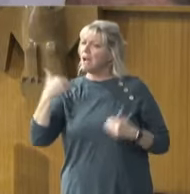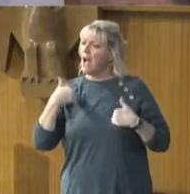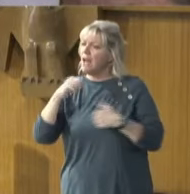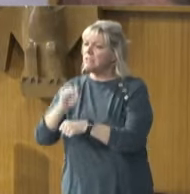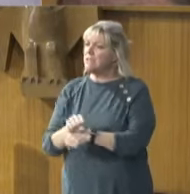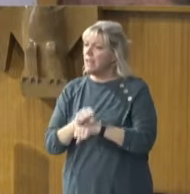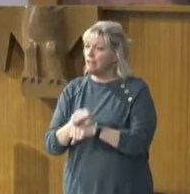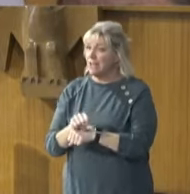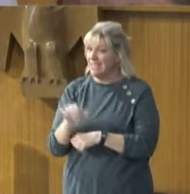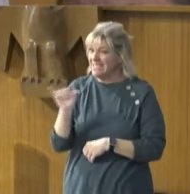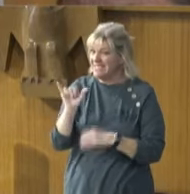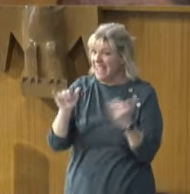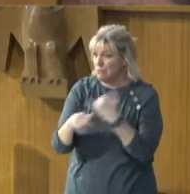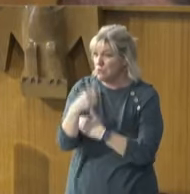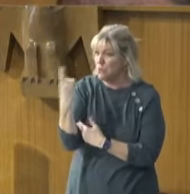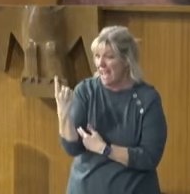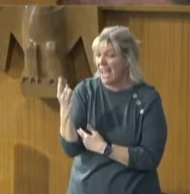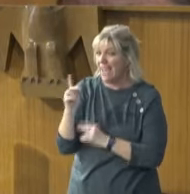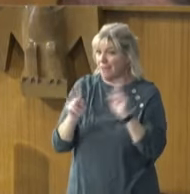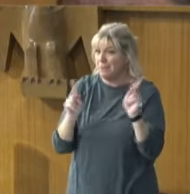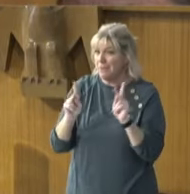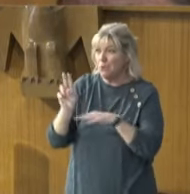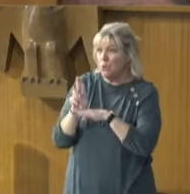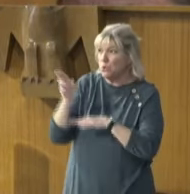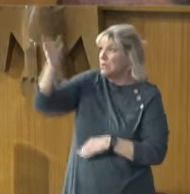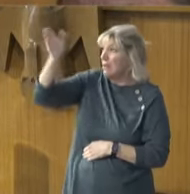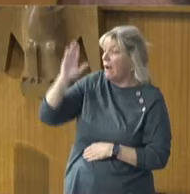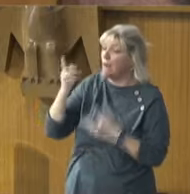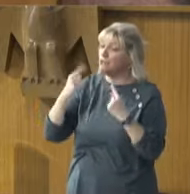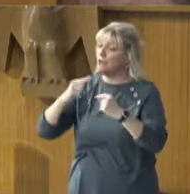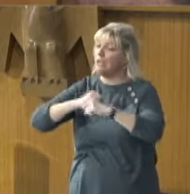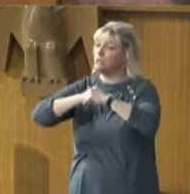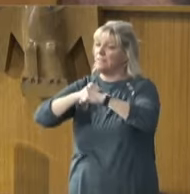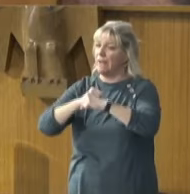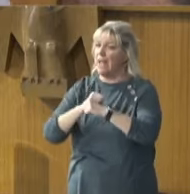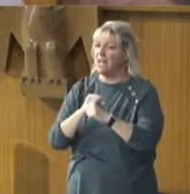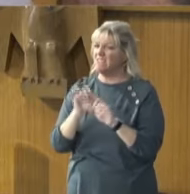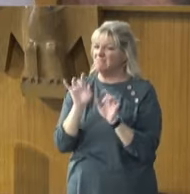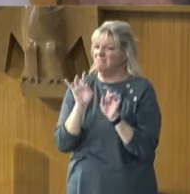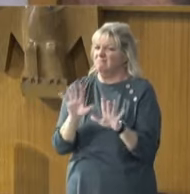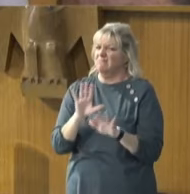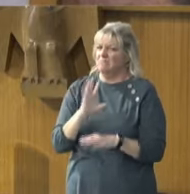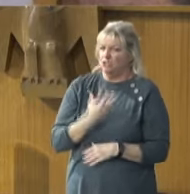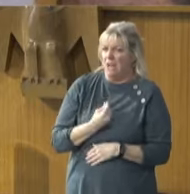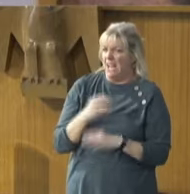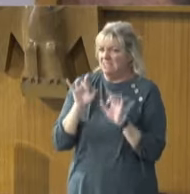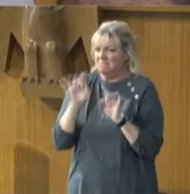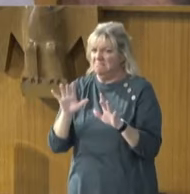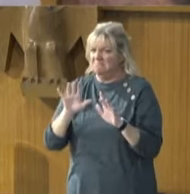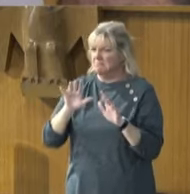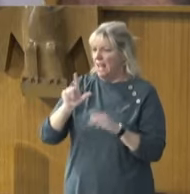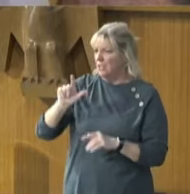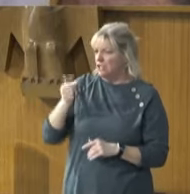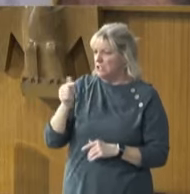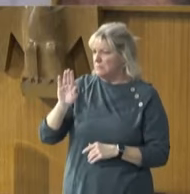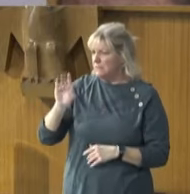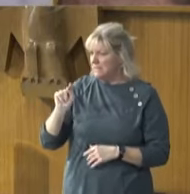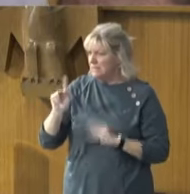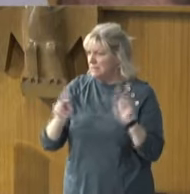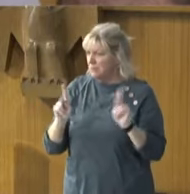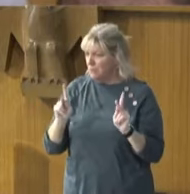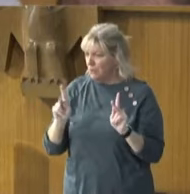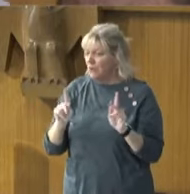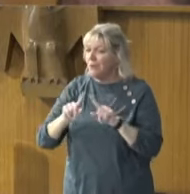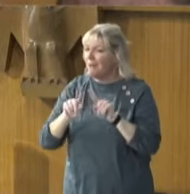homophobia and transphobia today. Instead, Lincoln said, should be more concerned with whether or not